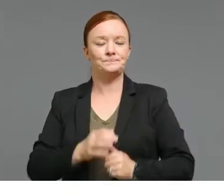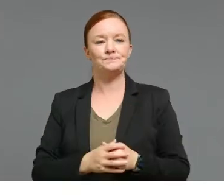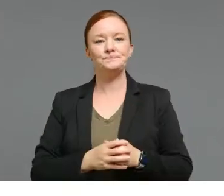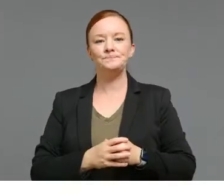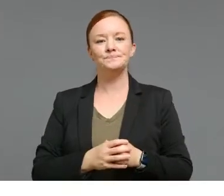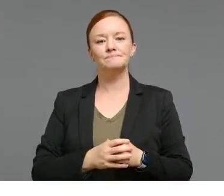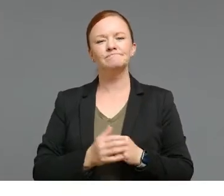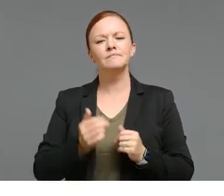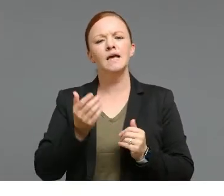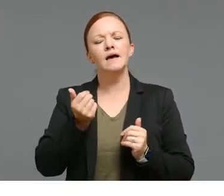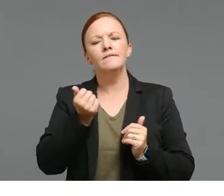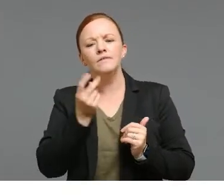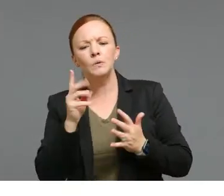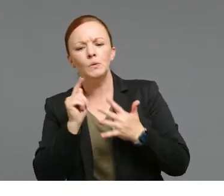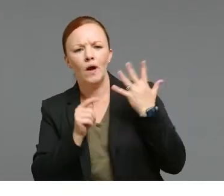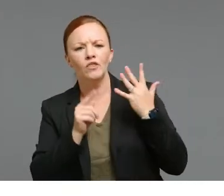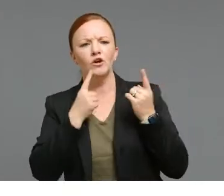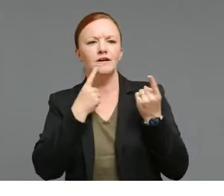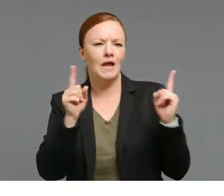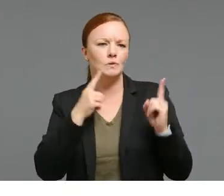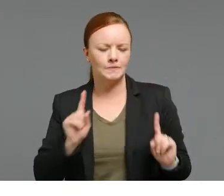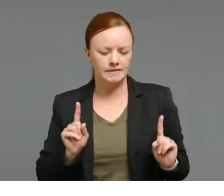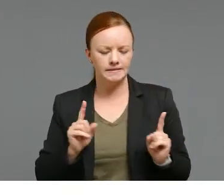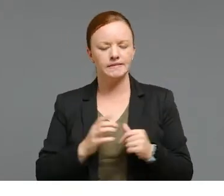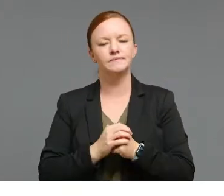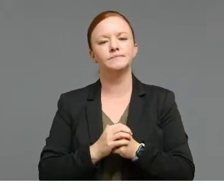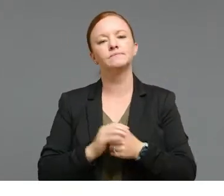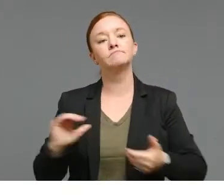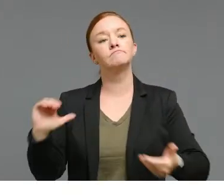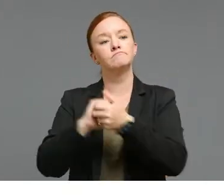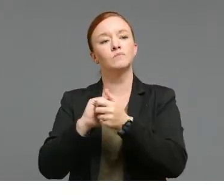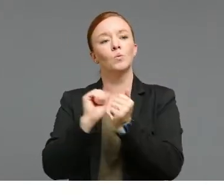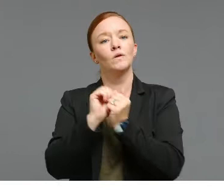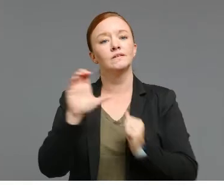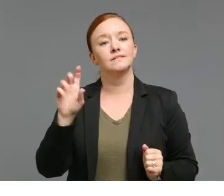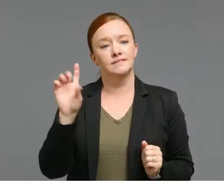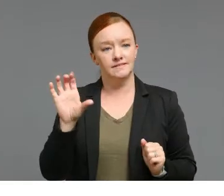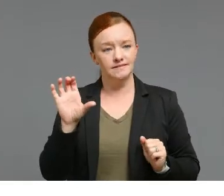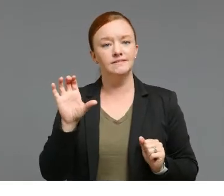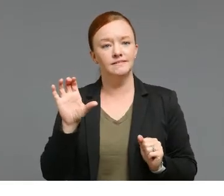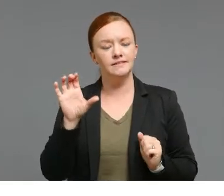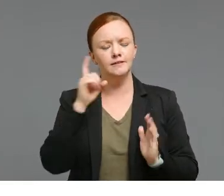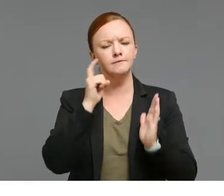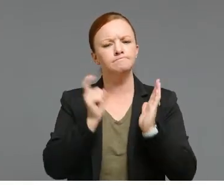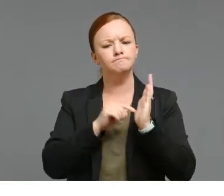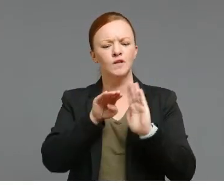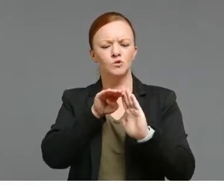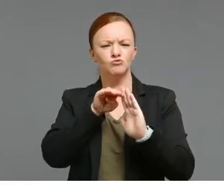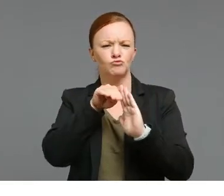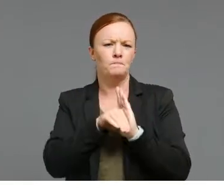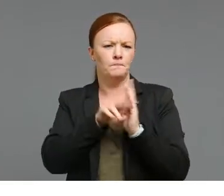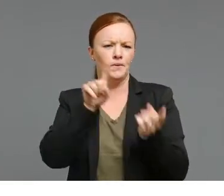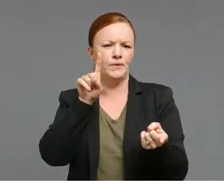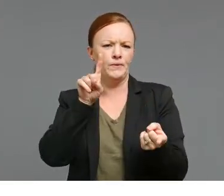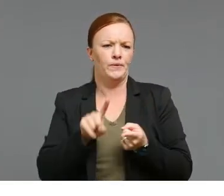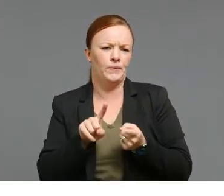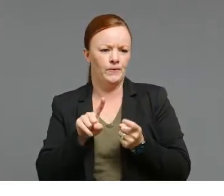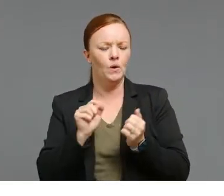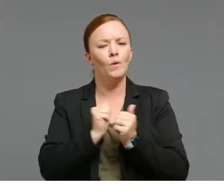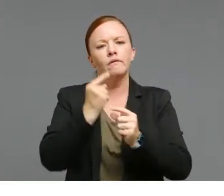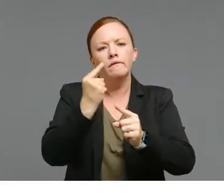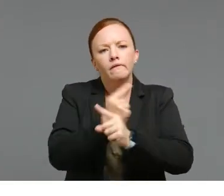couple of other announcements. So we're working with CDC. We have seen a drop in routine